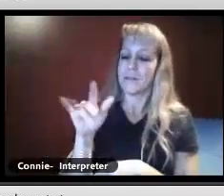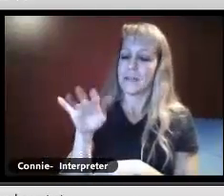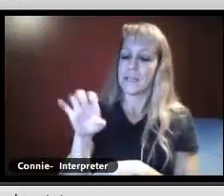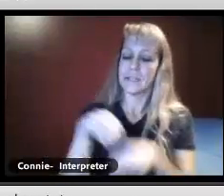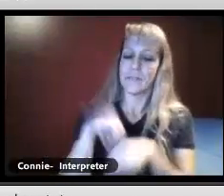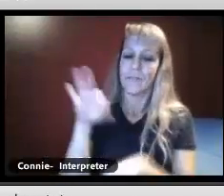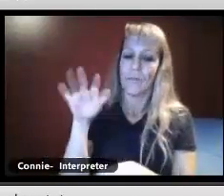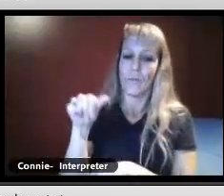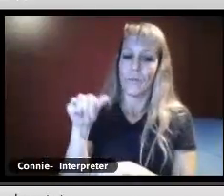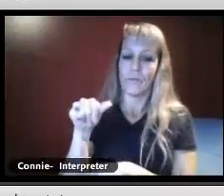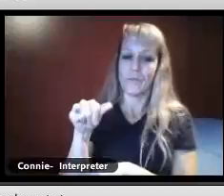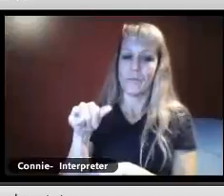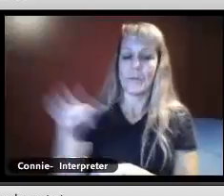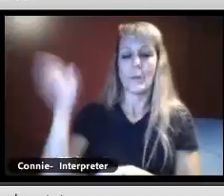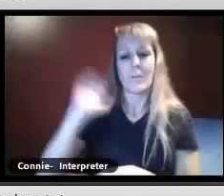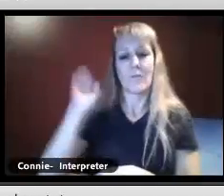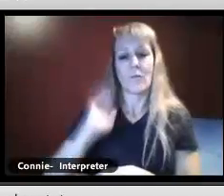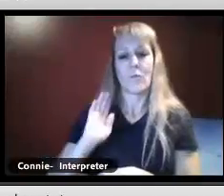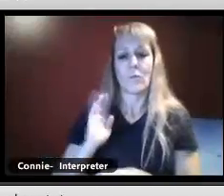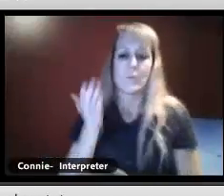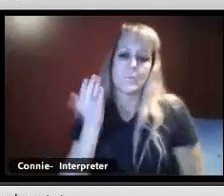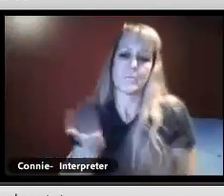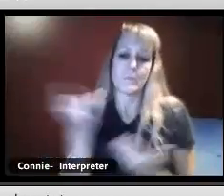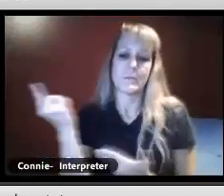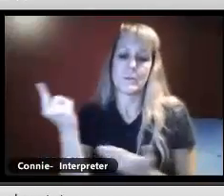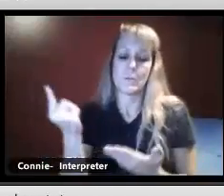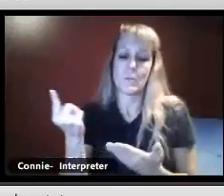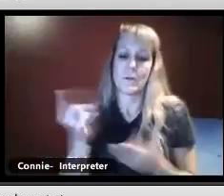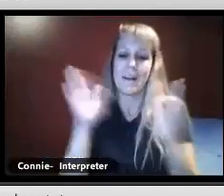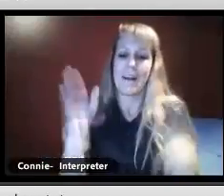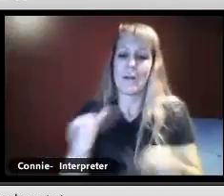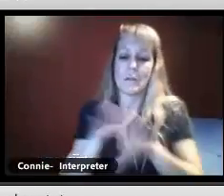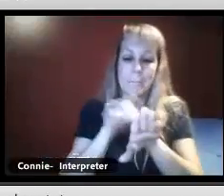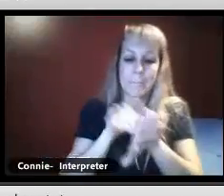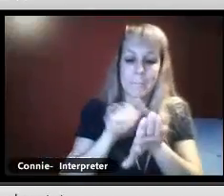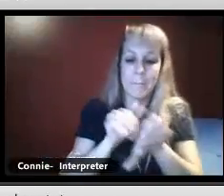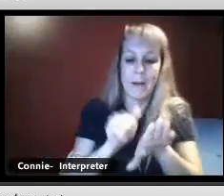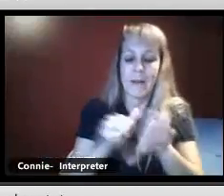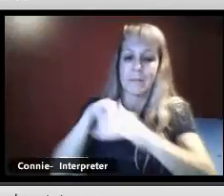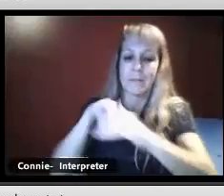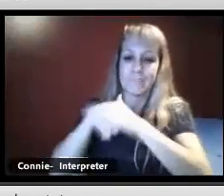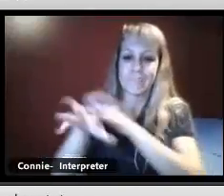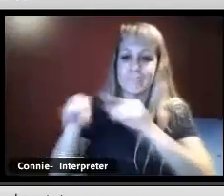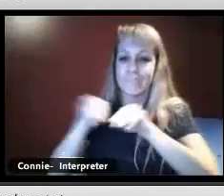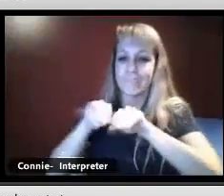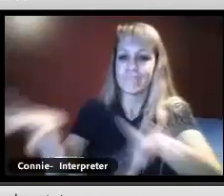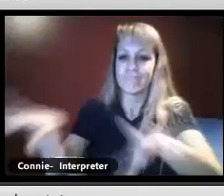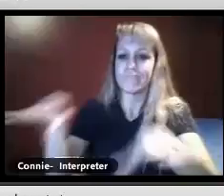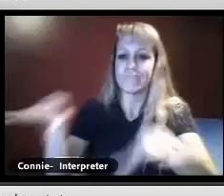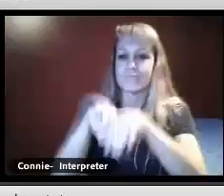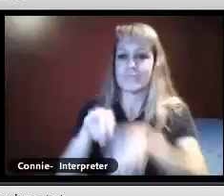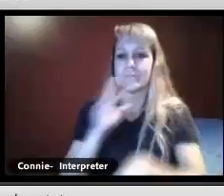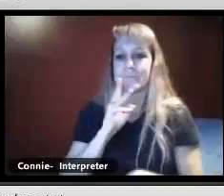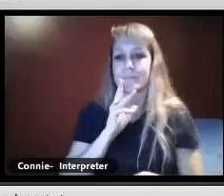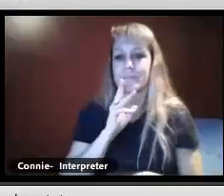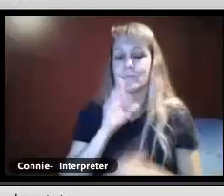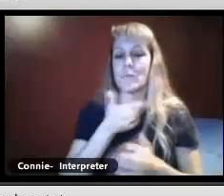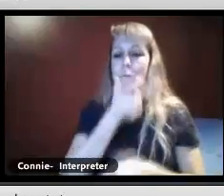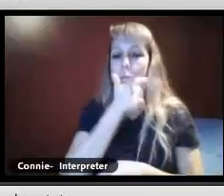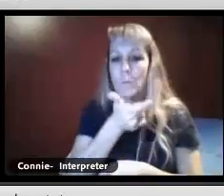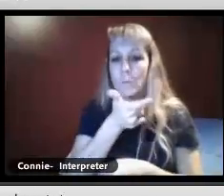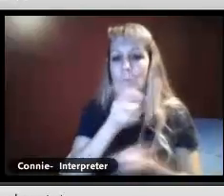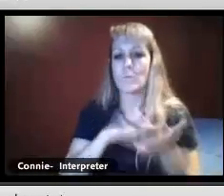they were once somebody's baby house pets that got released into the system. But so watch, learn, and I